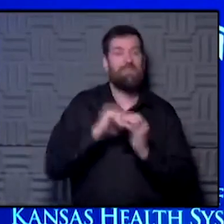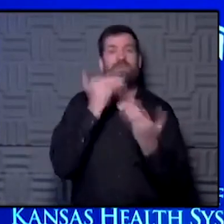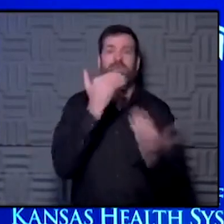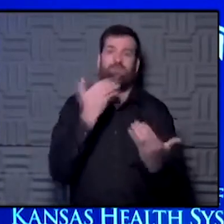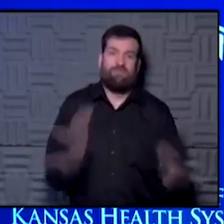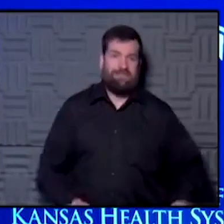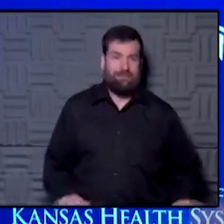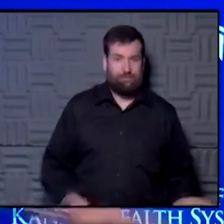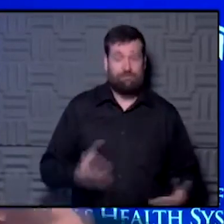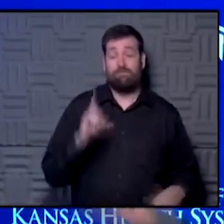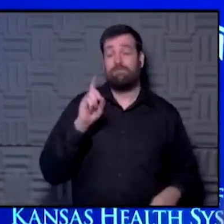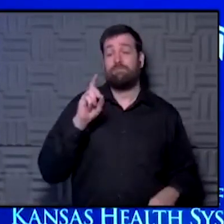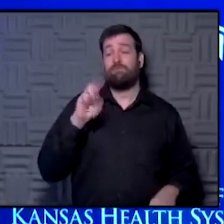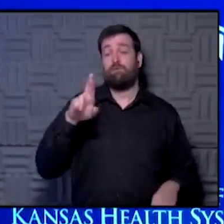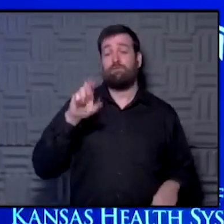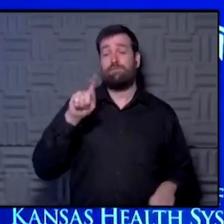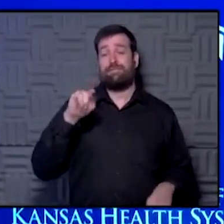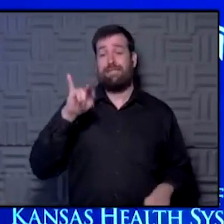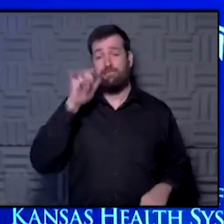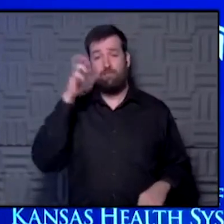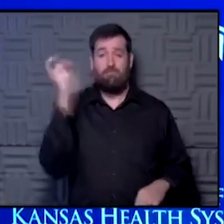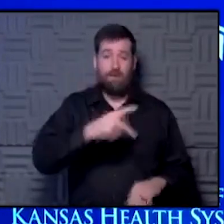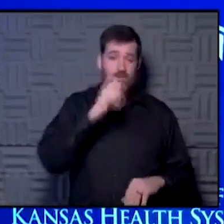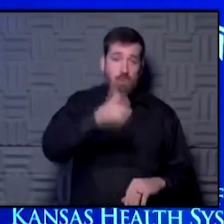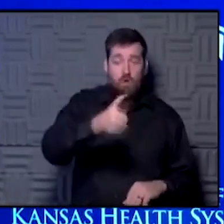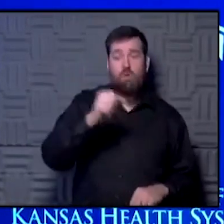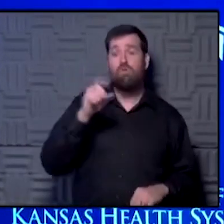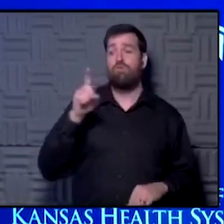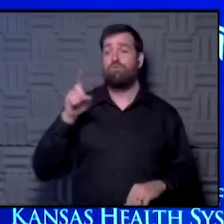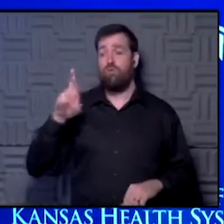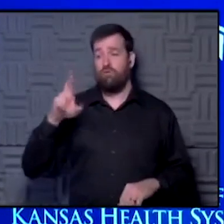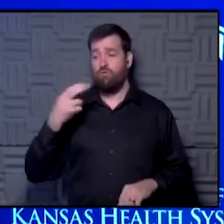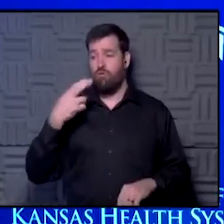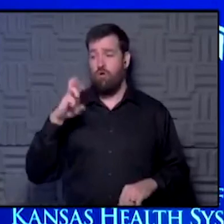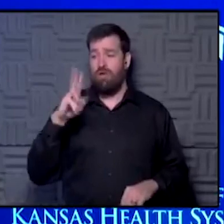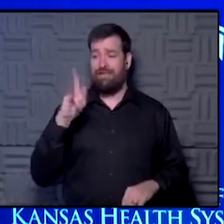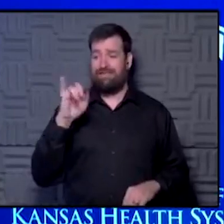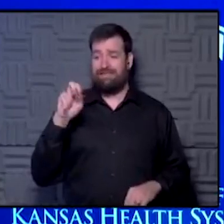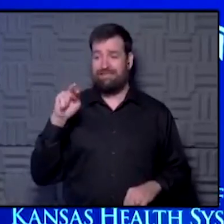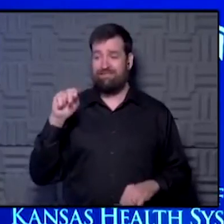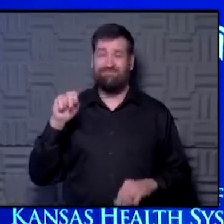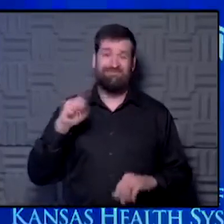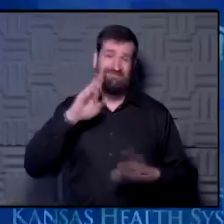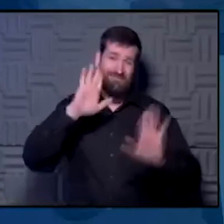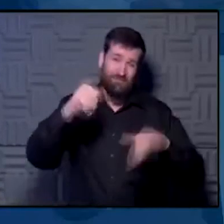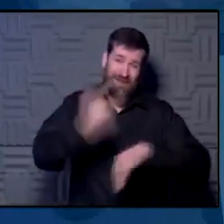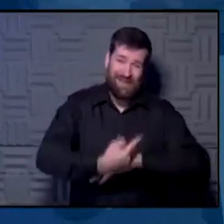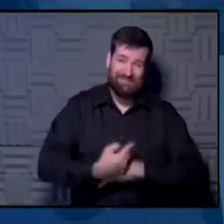Stites is back tomorrow with Dr. Hawkinson. In the meantime, have a great day.